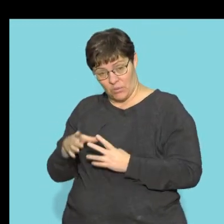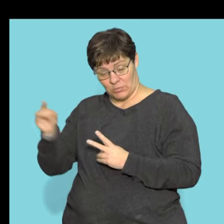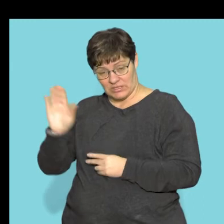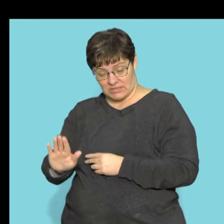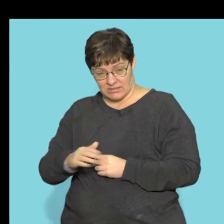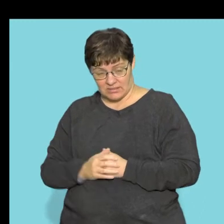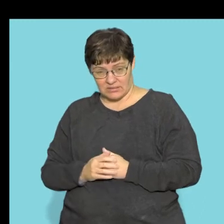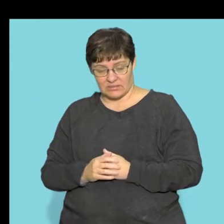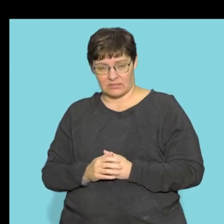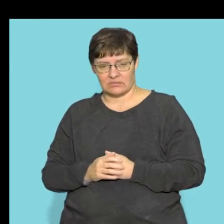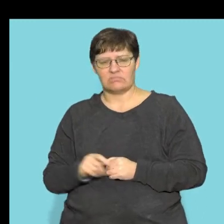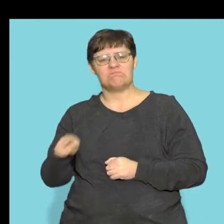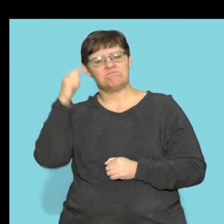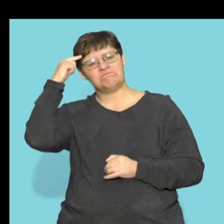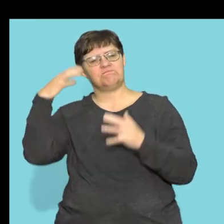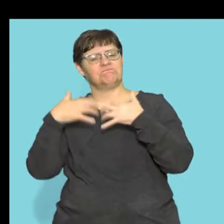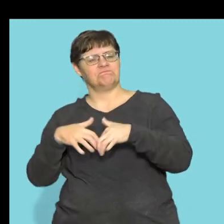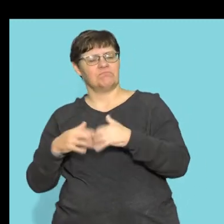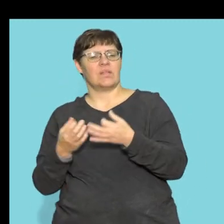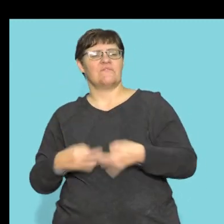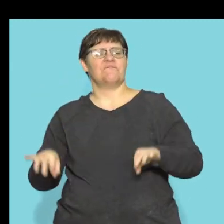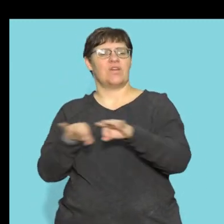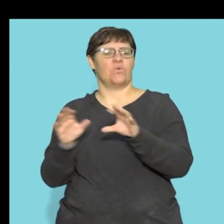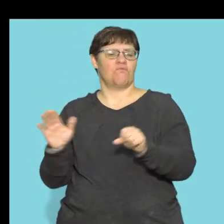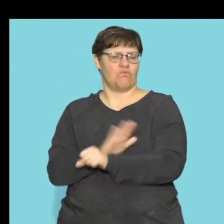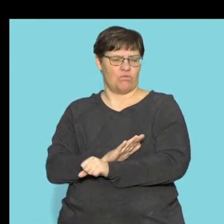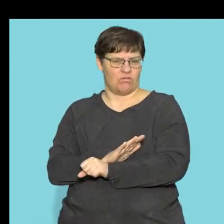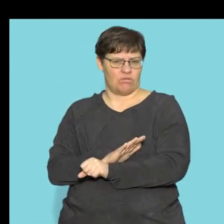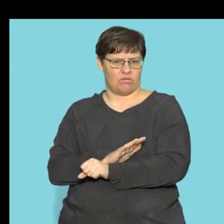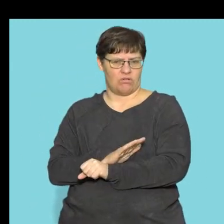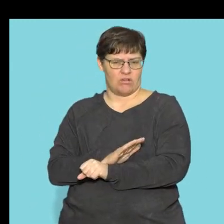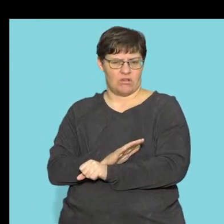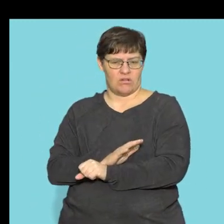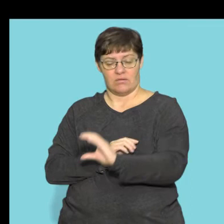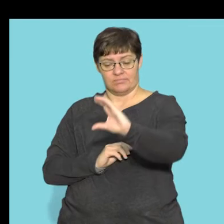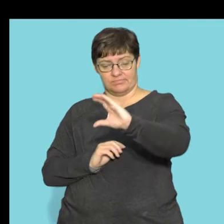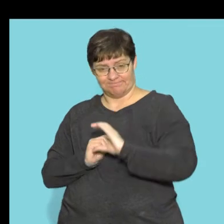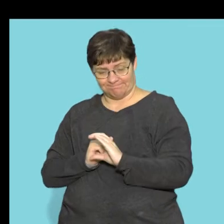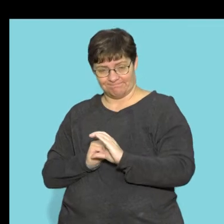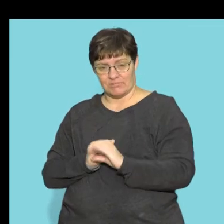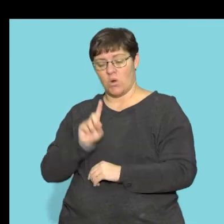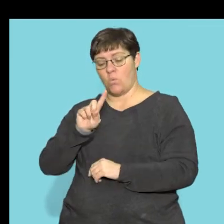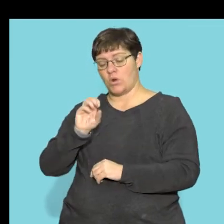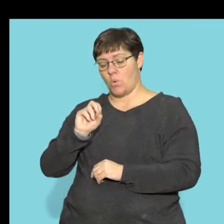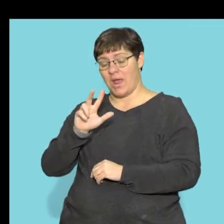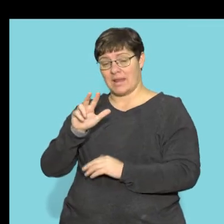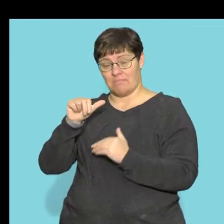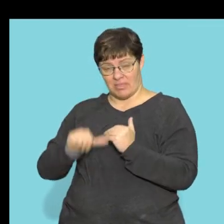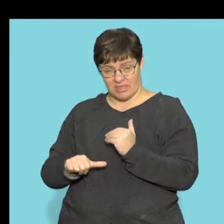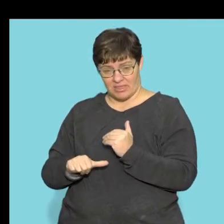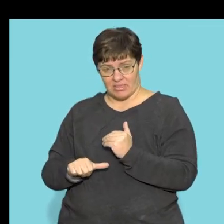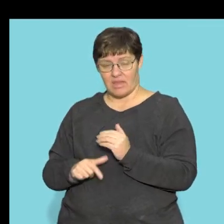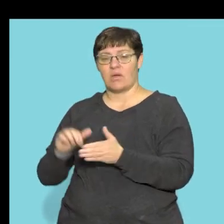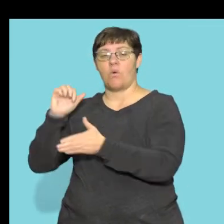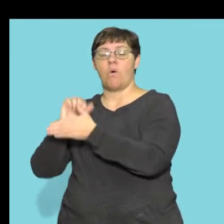now will be to consider the total value of the money loan, of the loan up to 108 months,